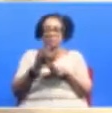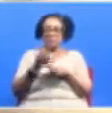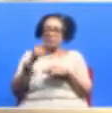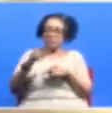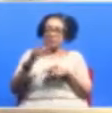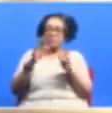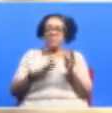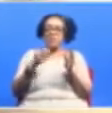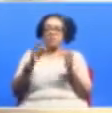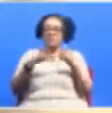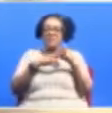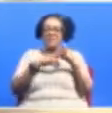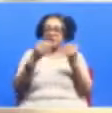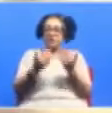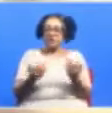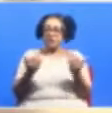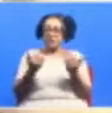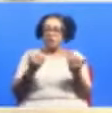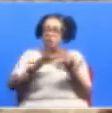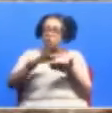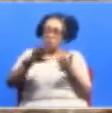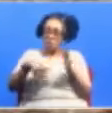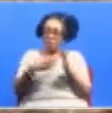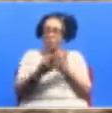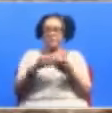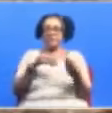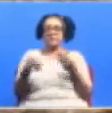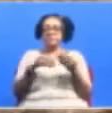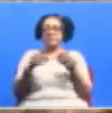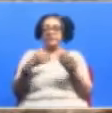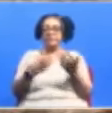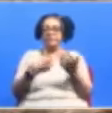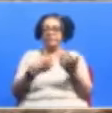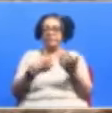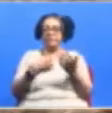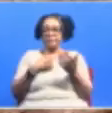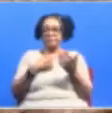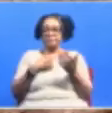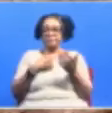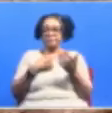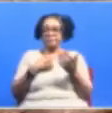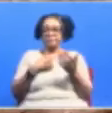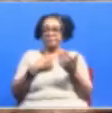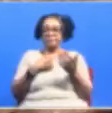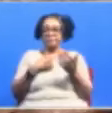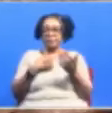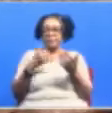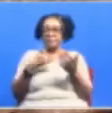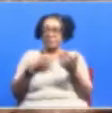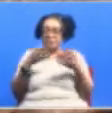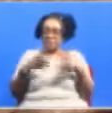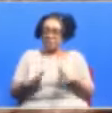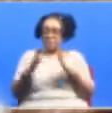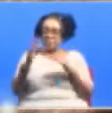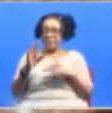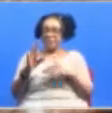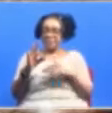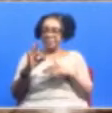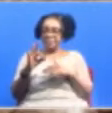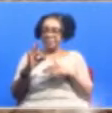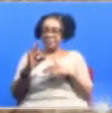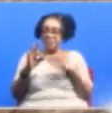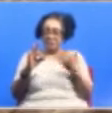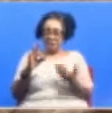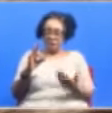7 children born with deformities. Nesa walemavu wa itatu, sasa hivi nimeza